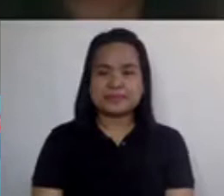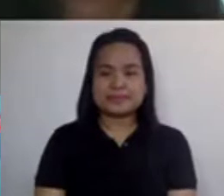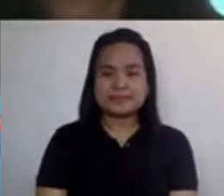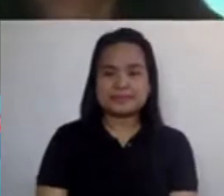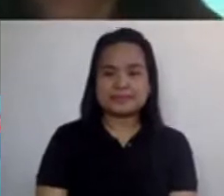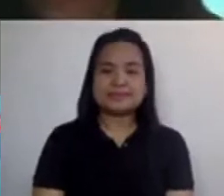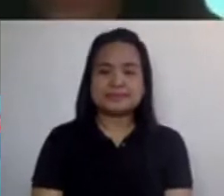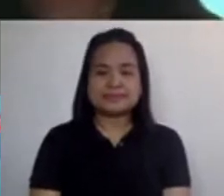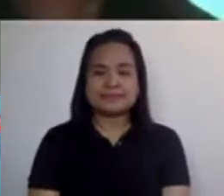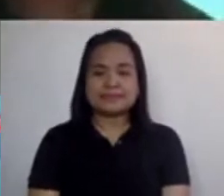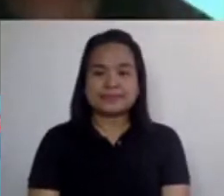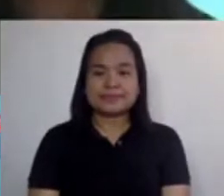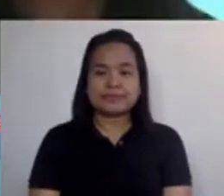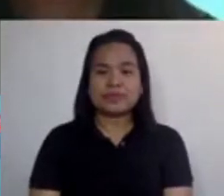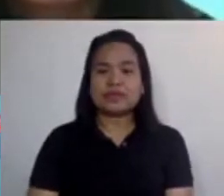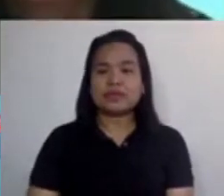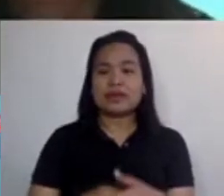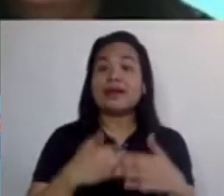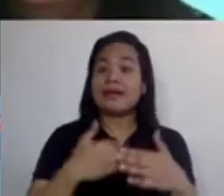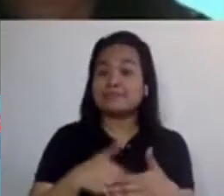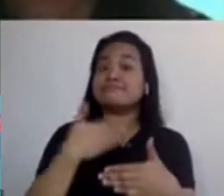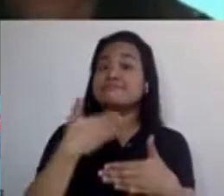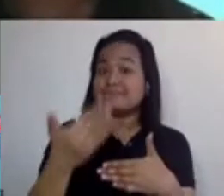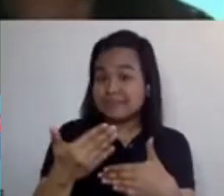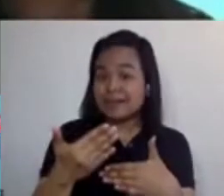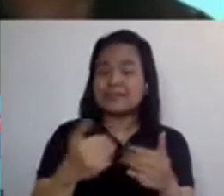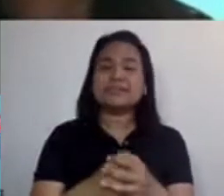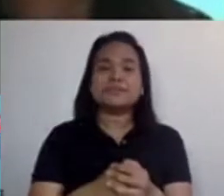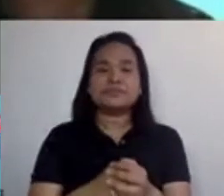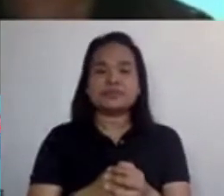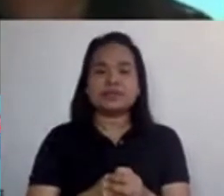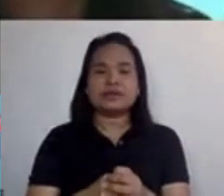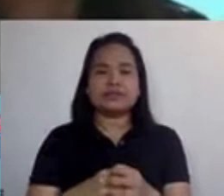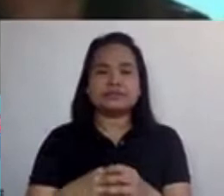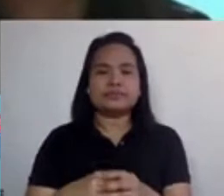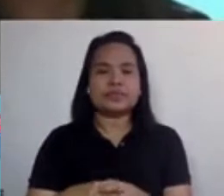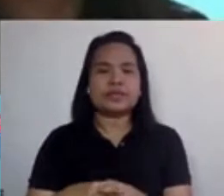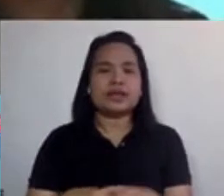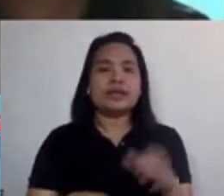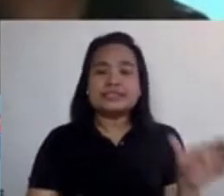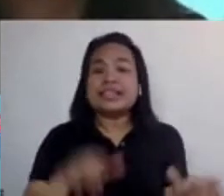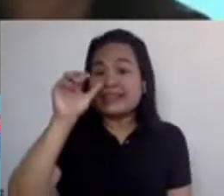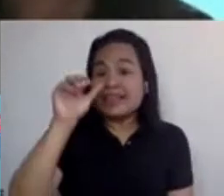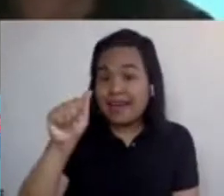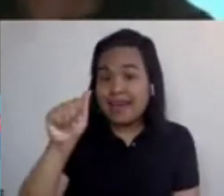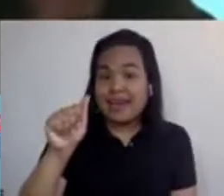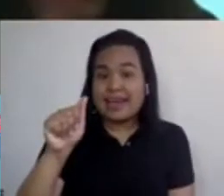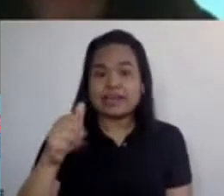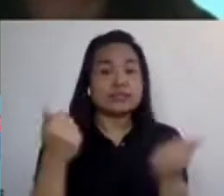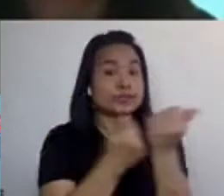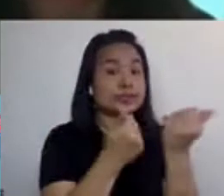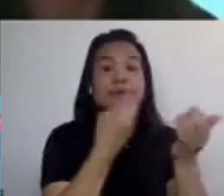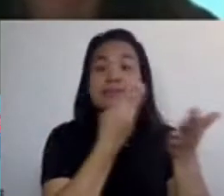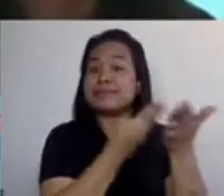And then another note, on set A, we have here the phrase, the supplementary material made by the